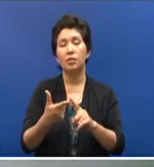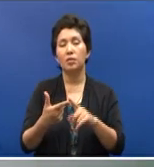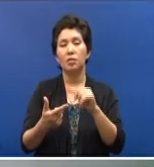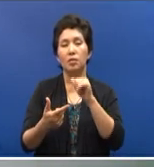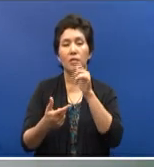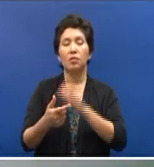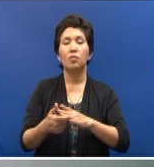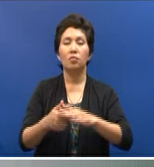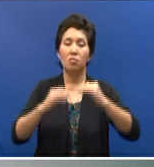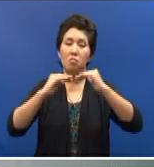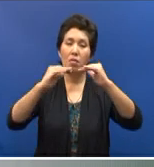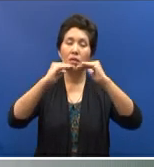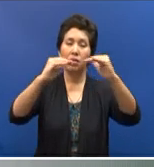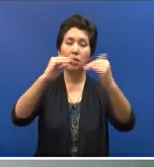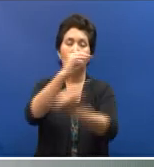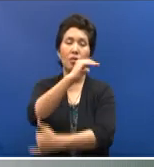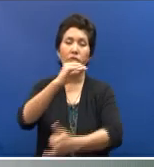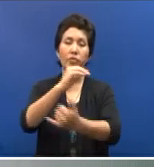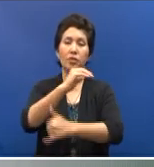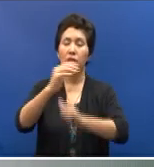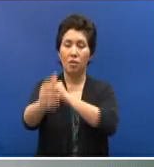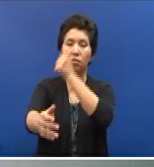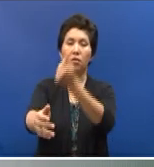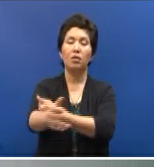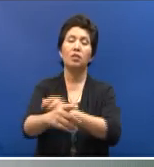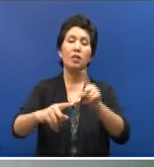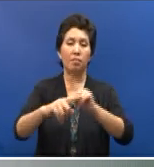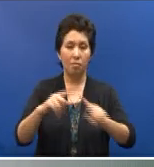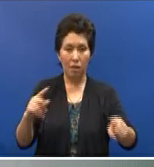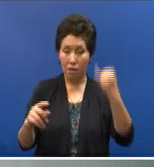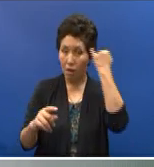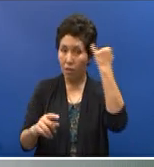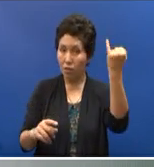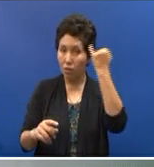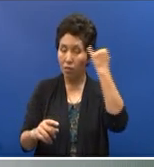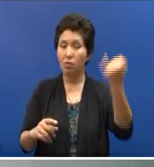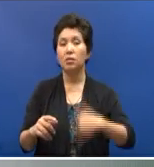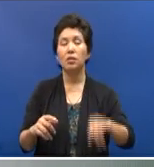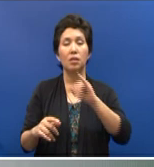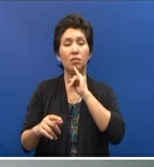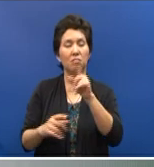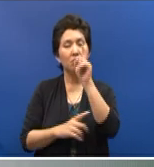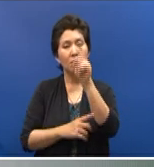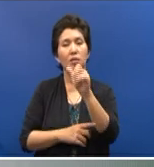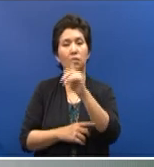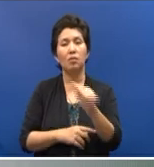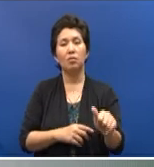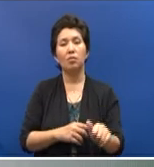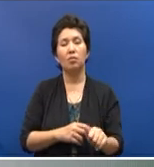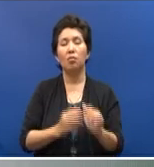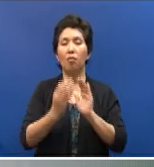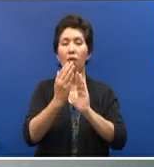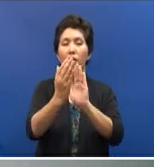enough to maintain the state's authority. Okay, but ideology is also required in order to convince